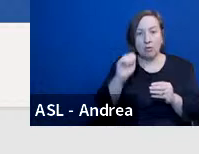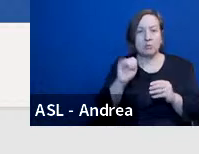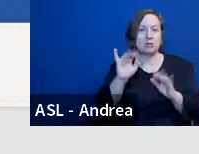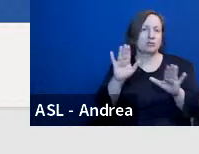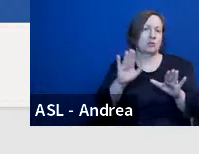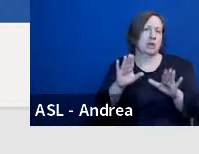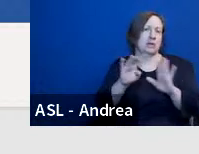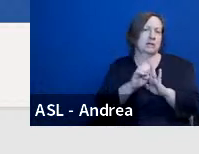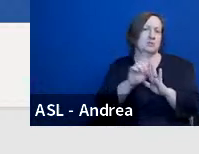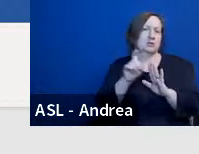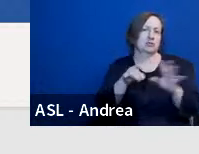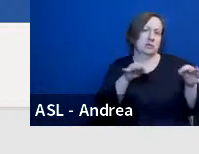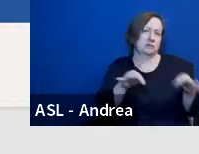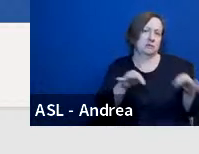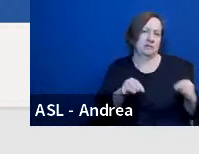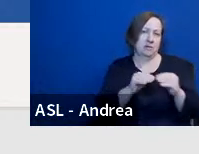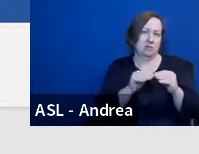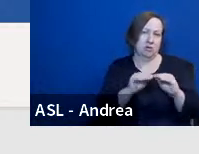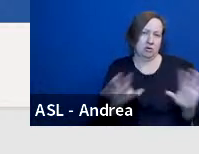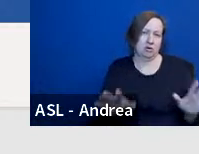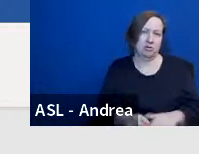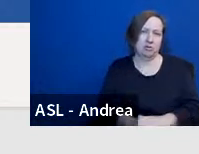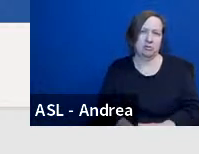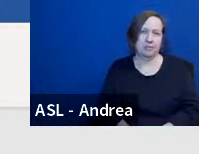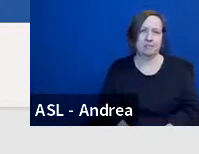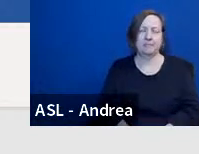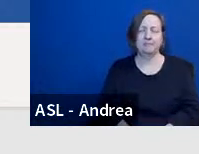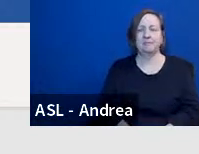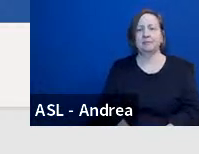should be defined much, much further. And